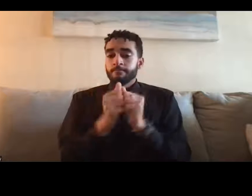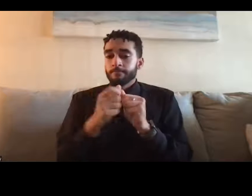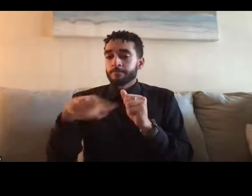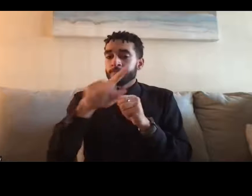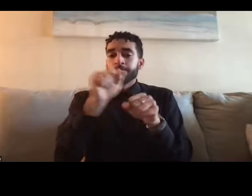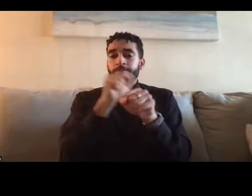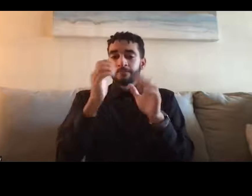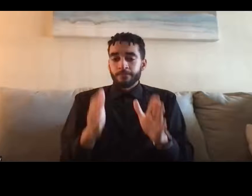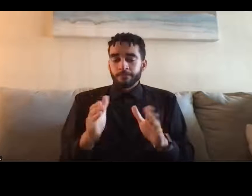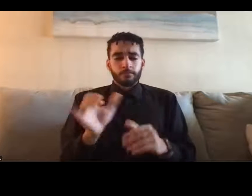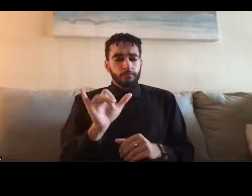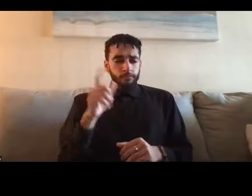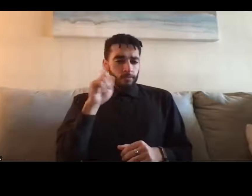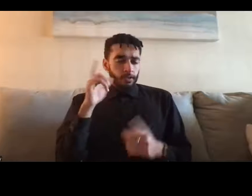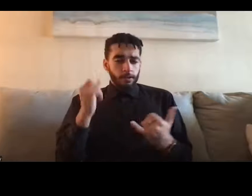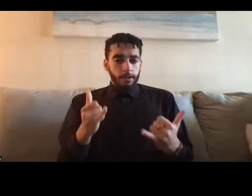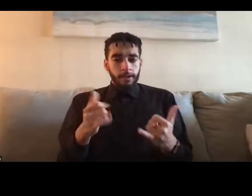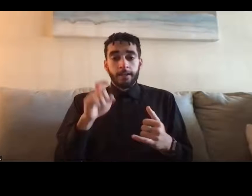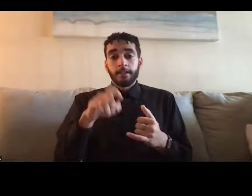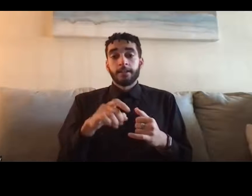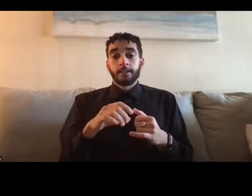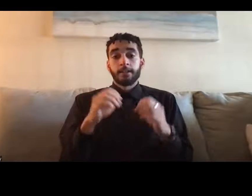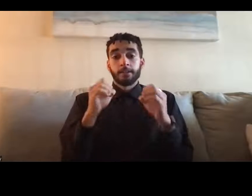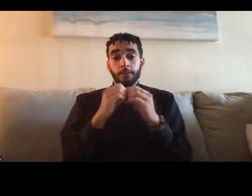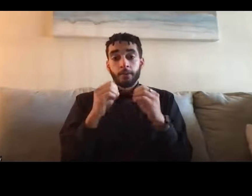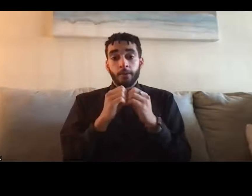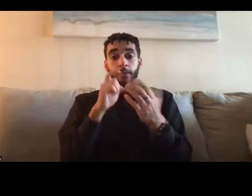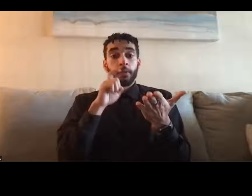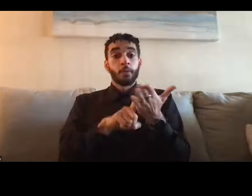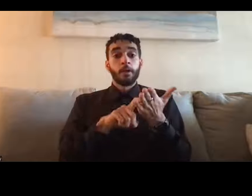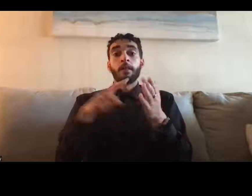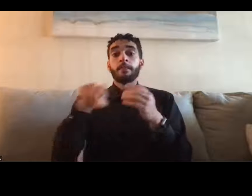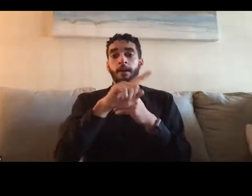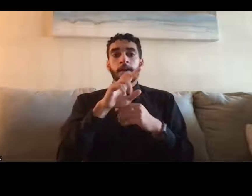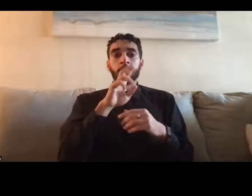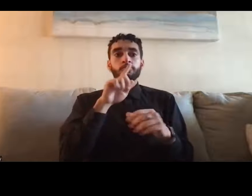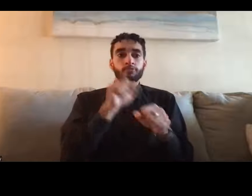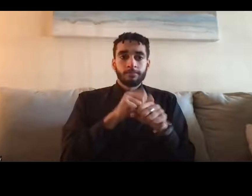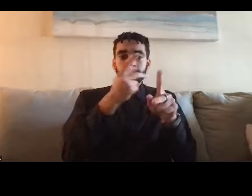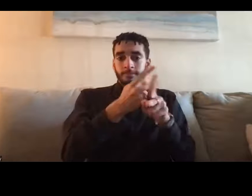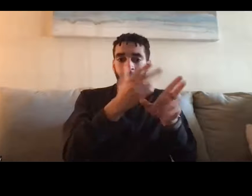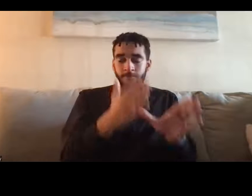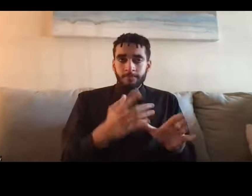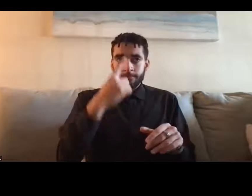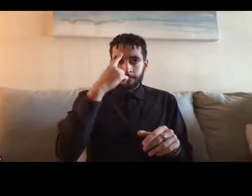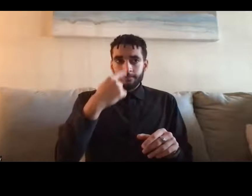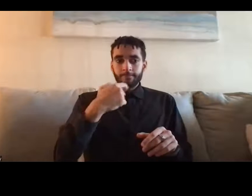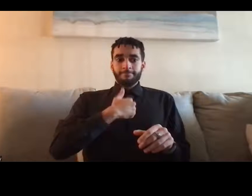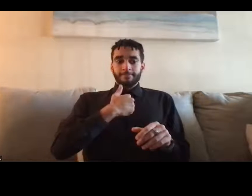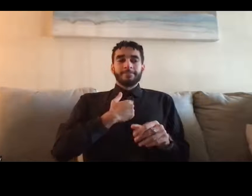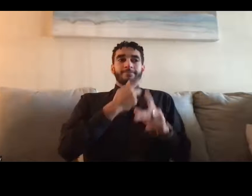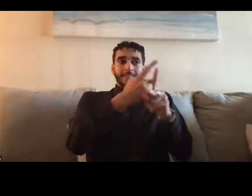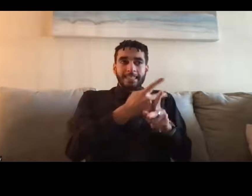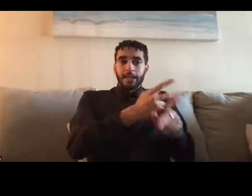we also heard today that there needs to be work done for people to recognize that they're a caregiver, to self-identify in that way, to even begin looking